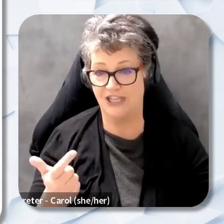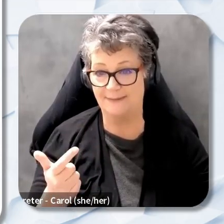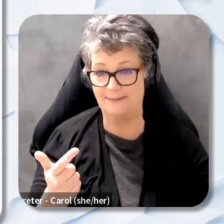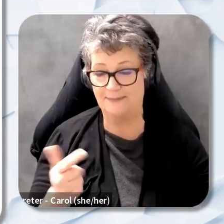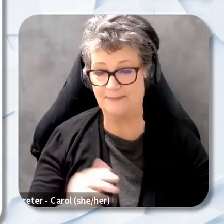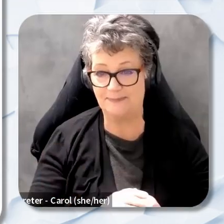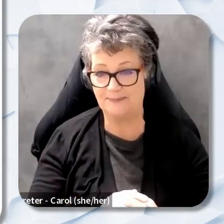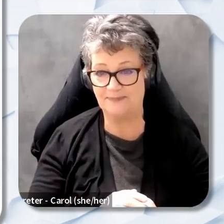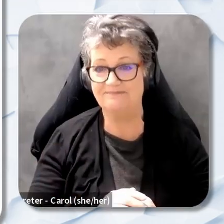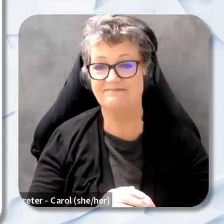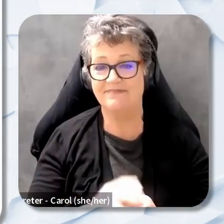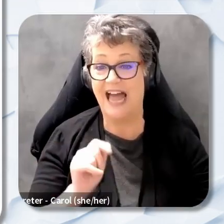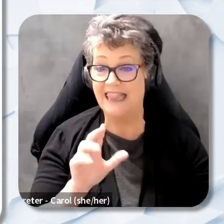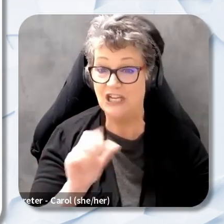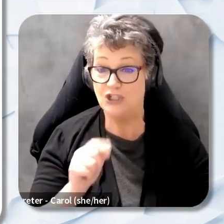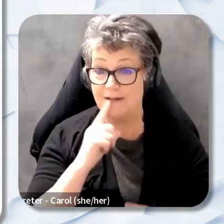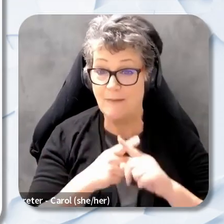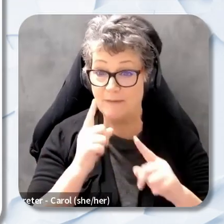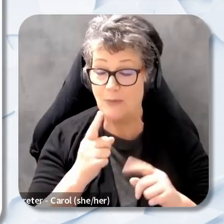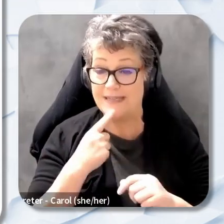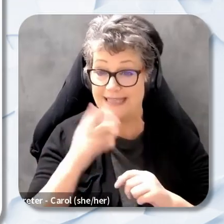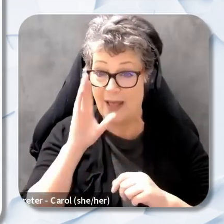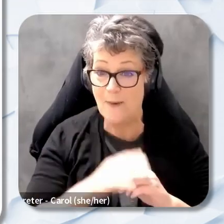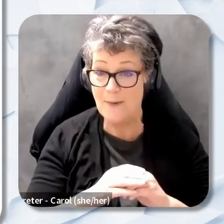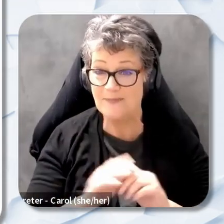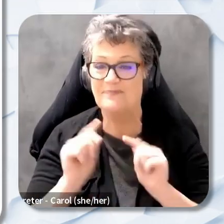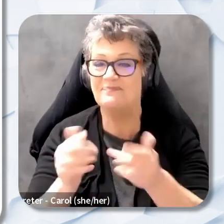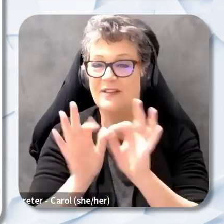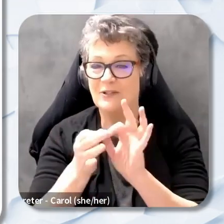aspiregonc@vcoe.org. Alicia, can you please come off mute and say hello?